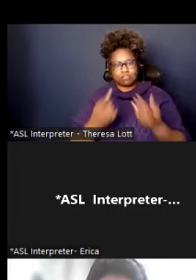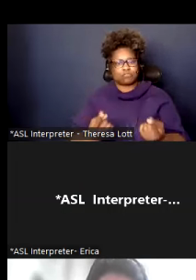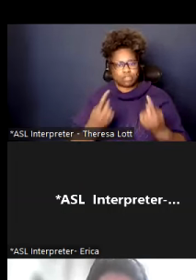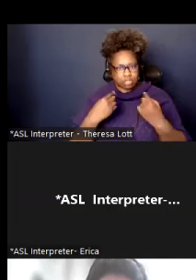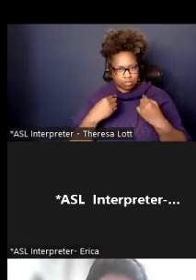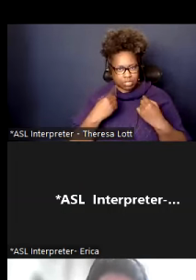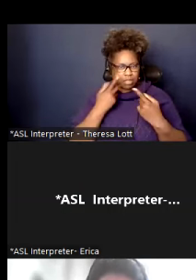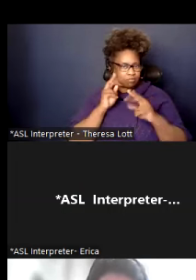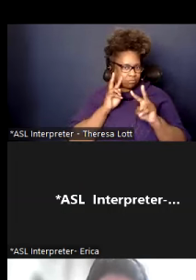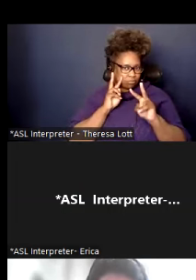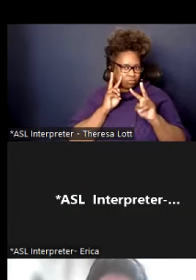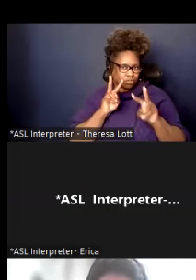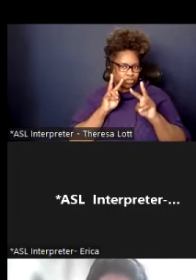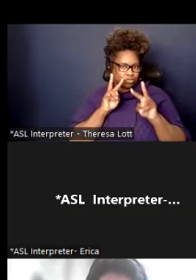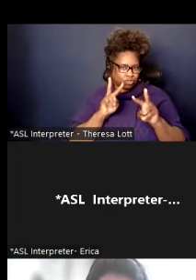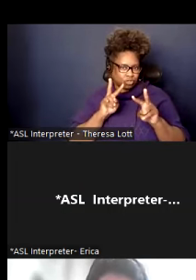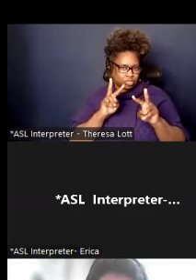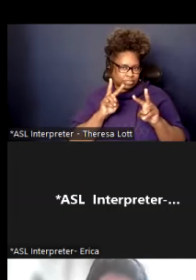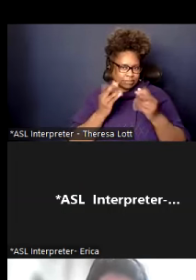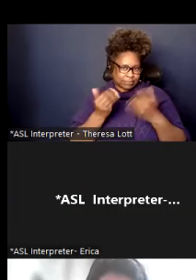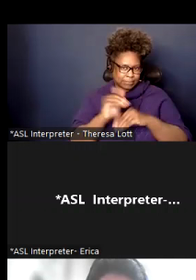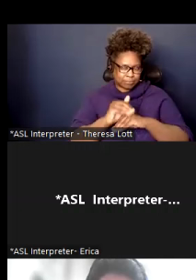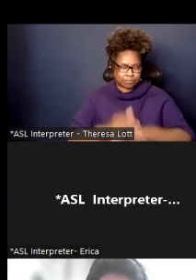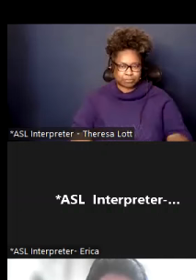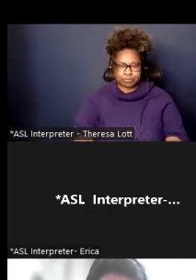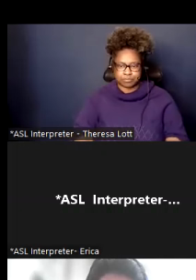forward to what we see tonight.